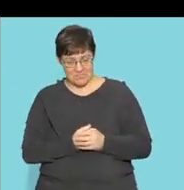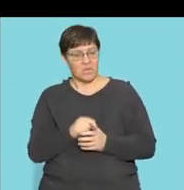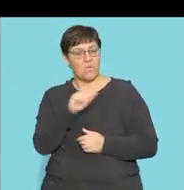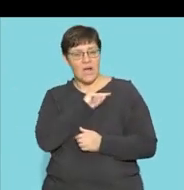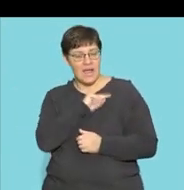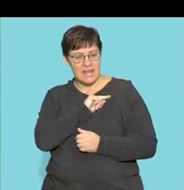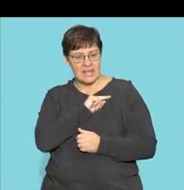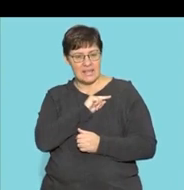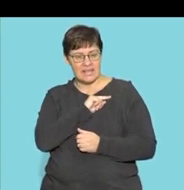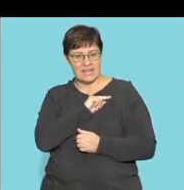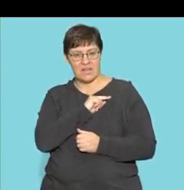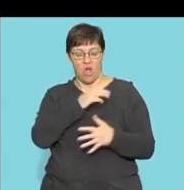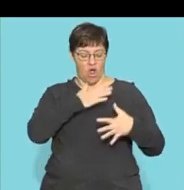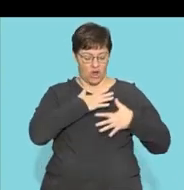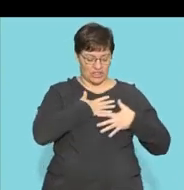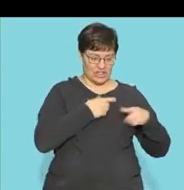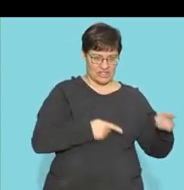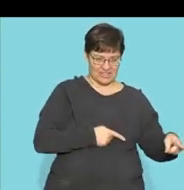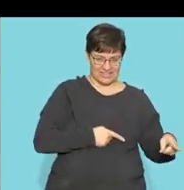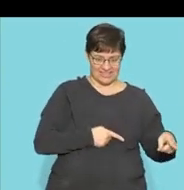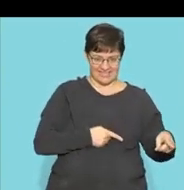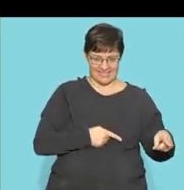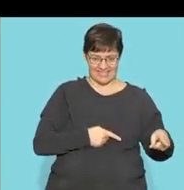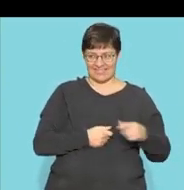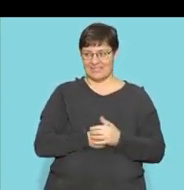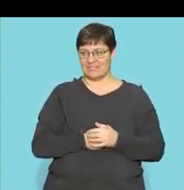reason, because this is oxidation